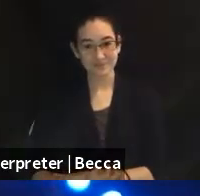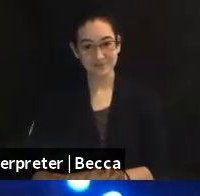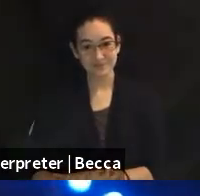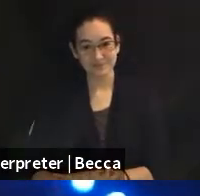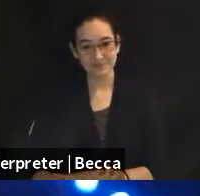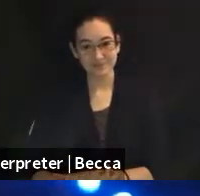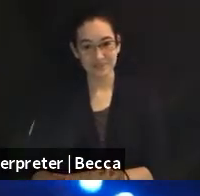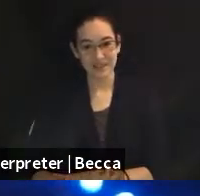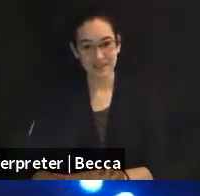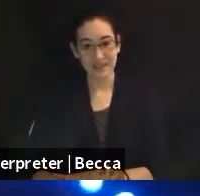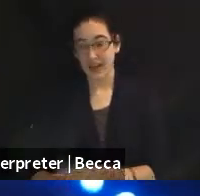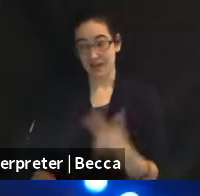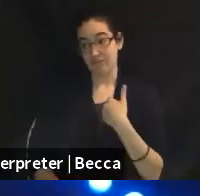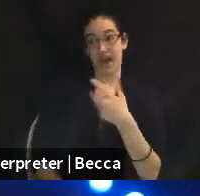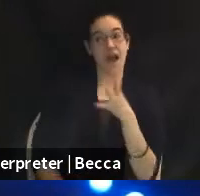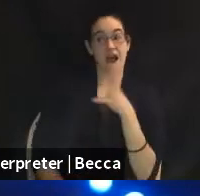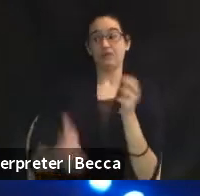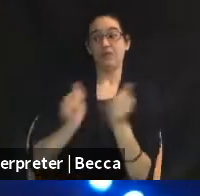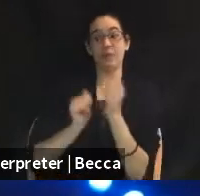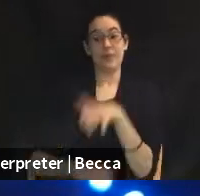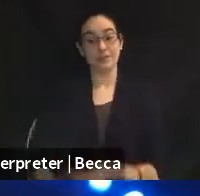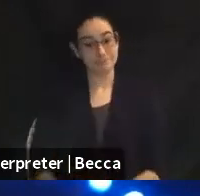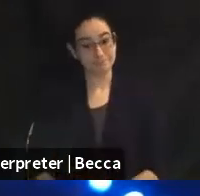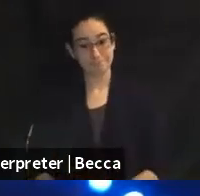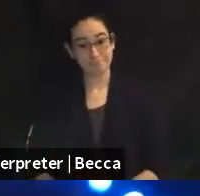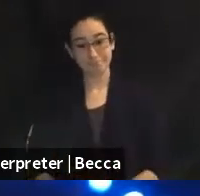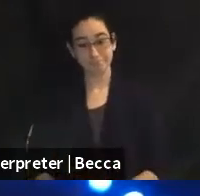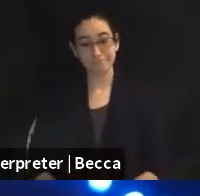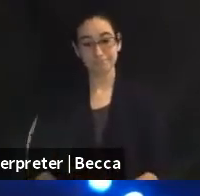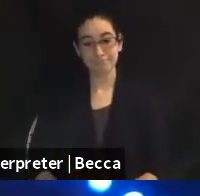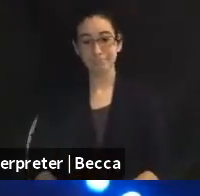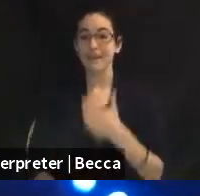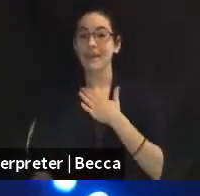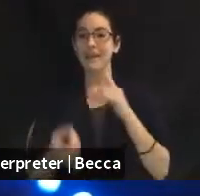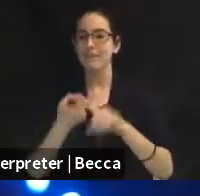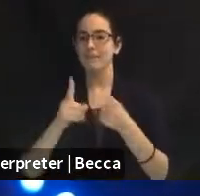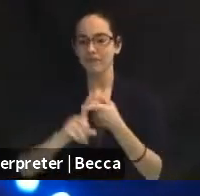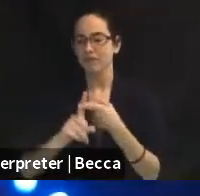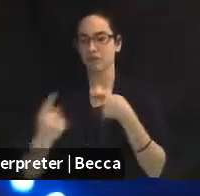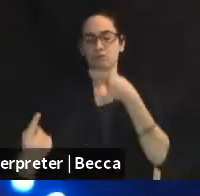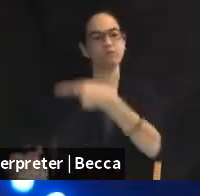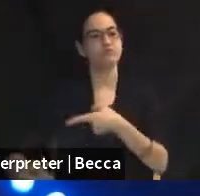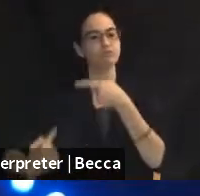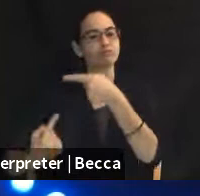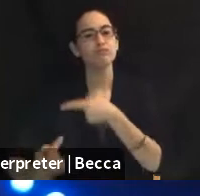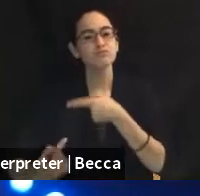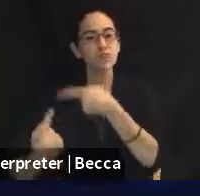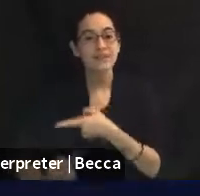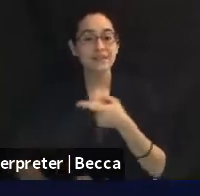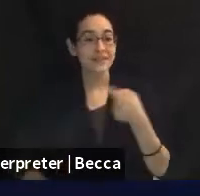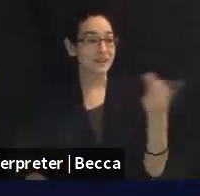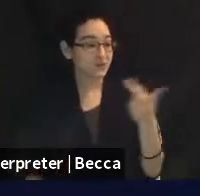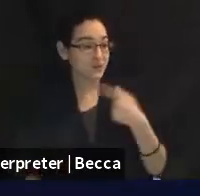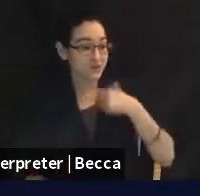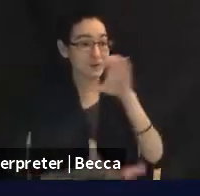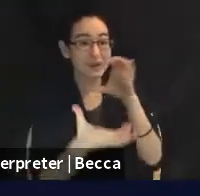And I was totally okay with it. I was enamored. I was great. And my friends had a really hard time. We were going to get married in